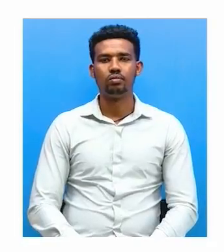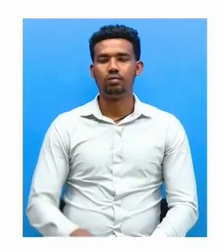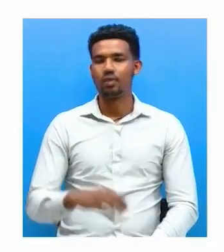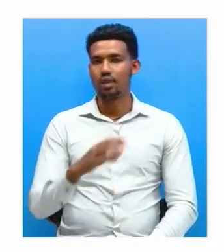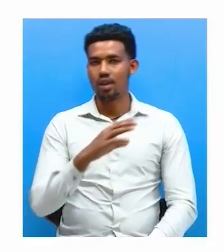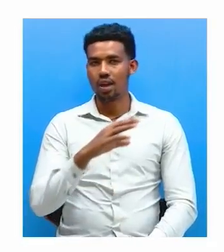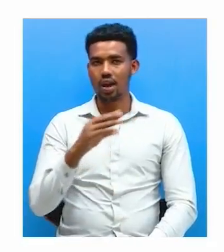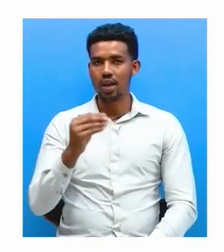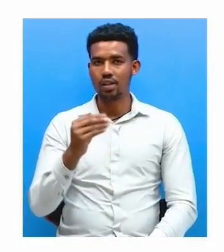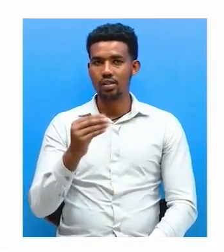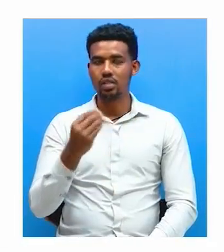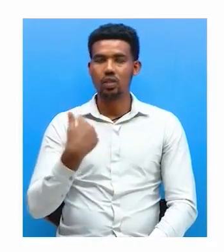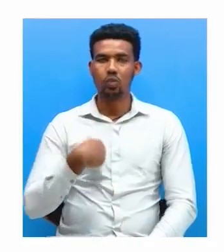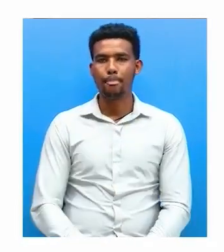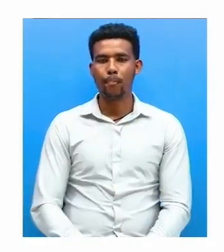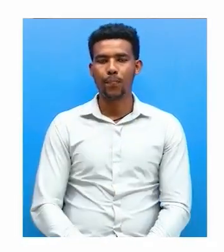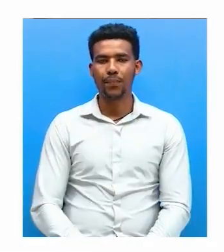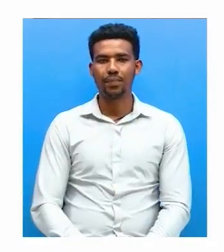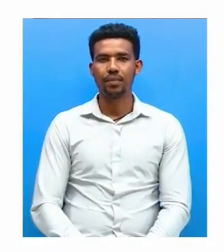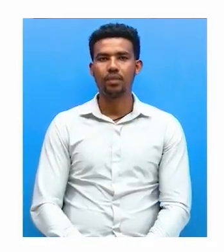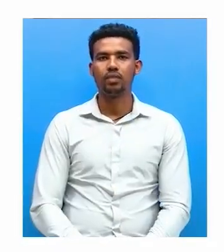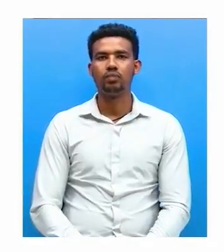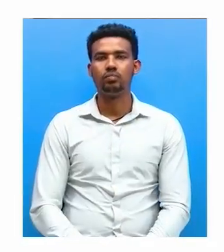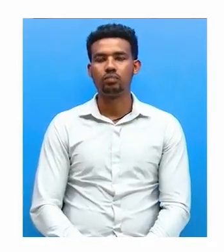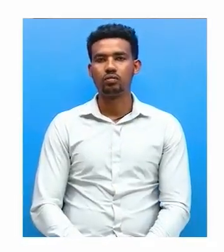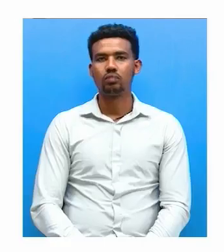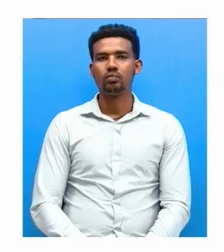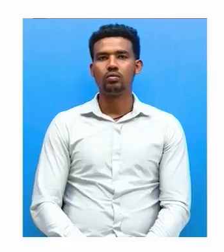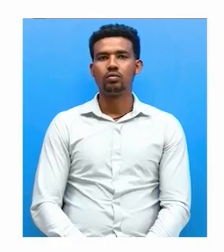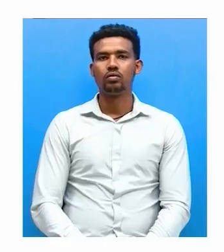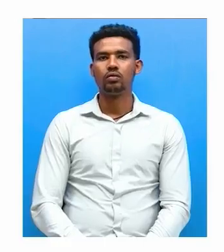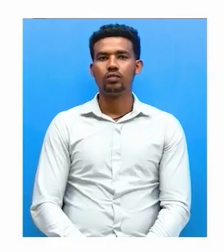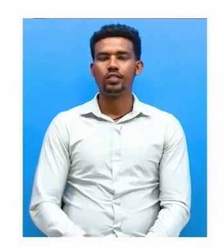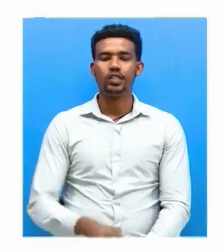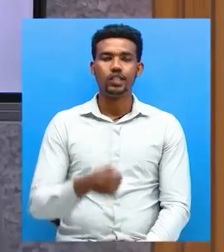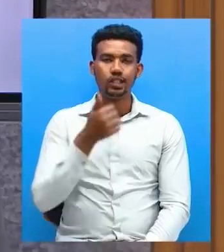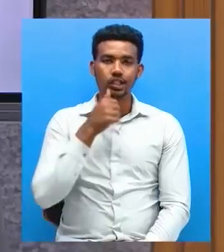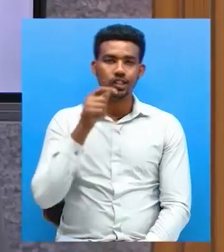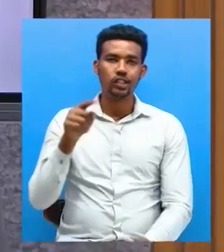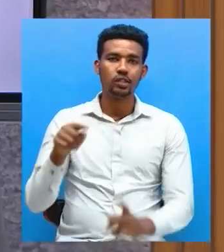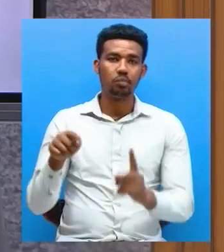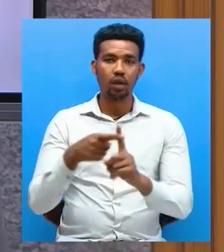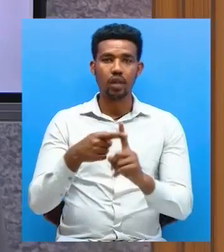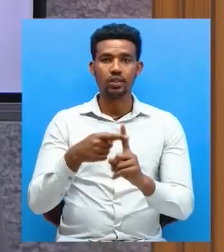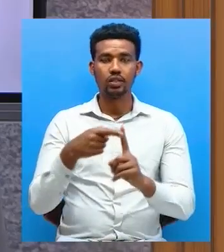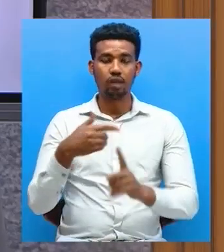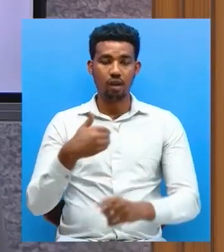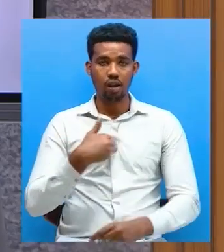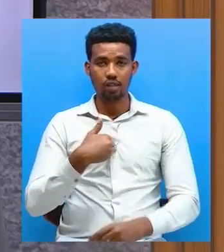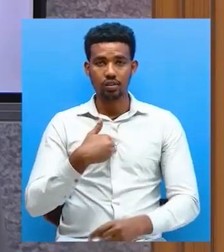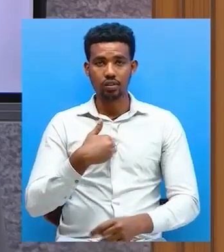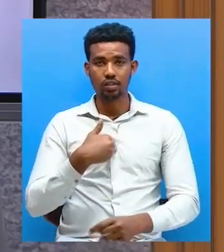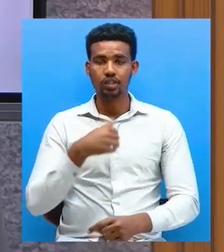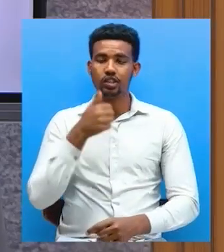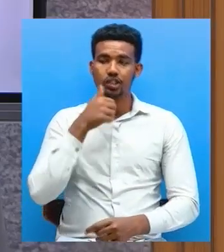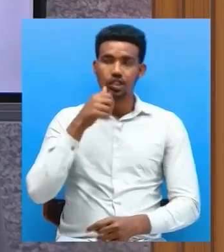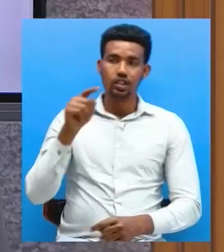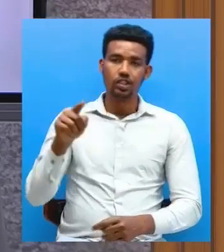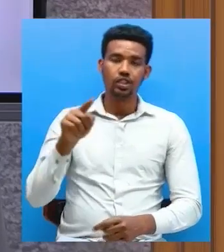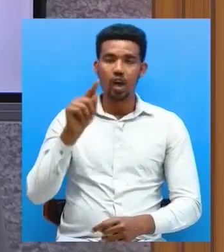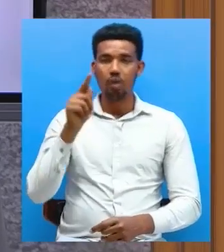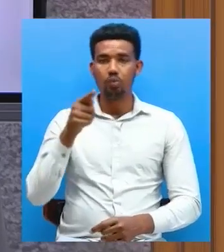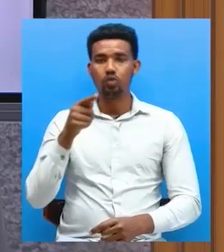And when we come to here, so here is she plus has, easily contracted form. She,